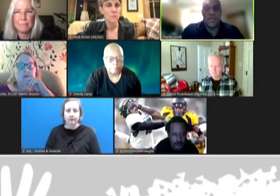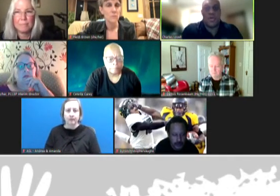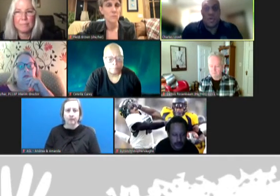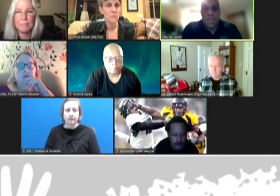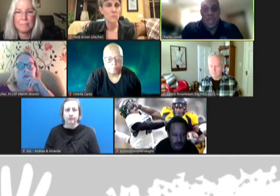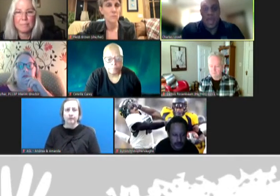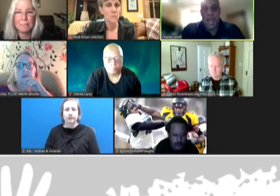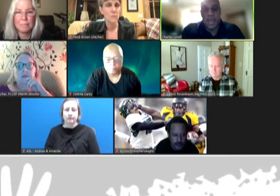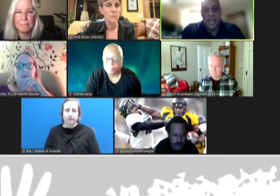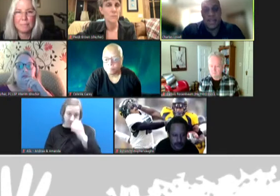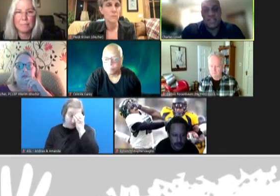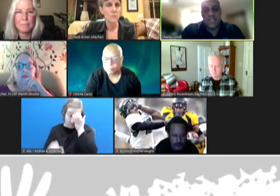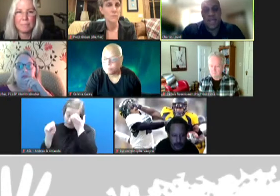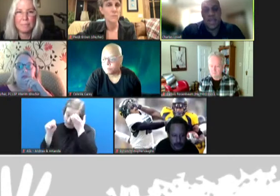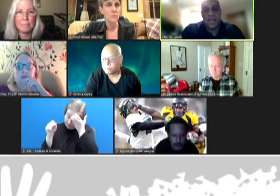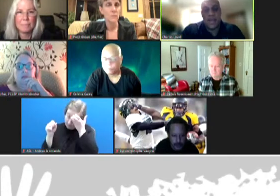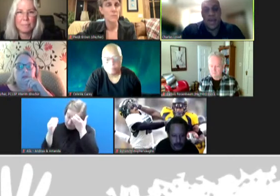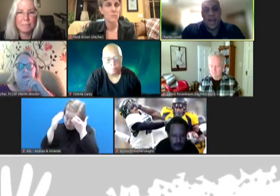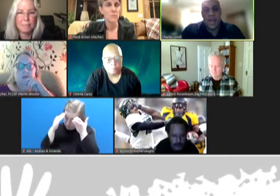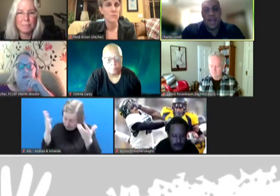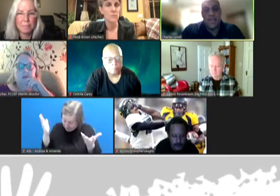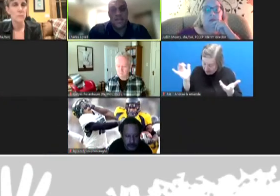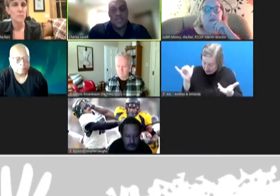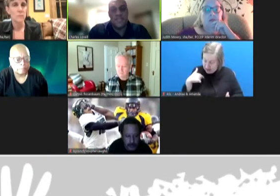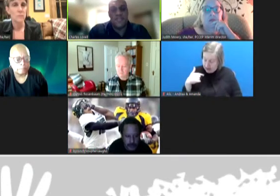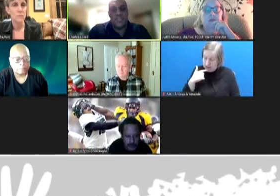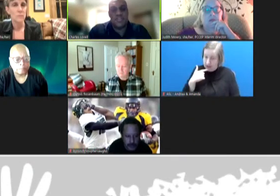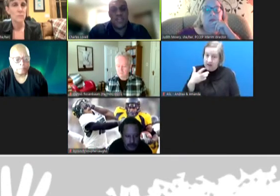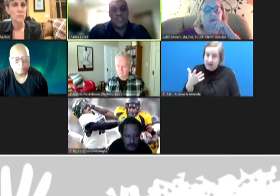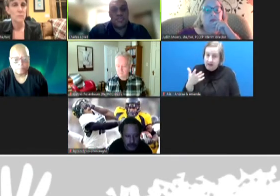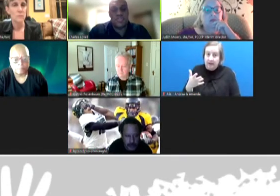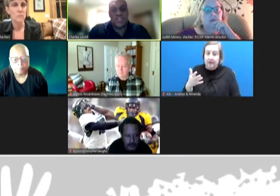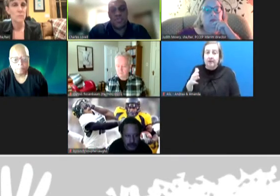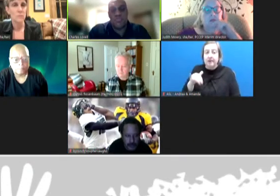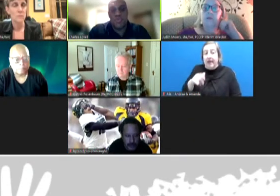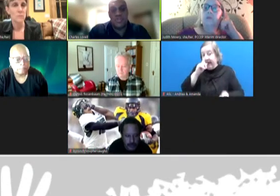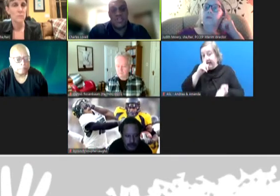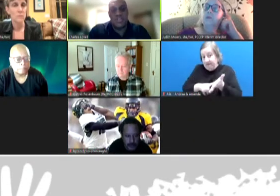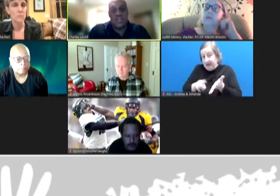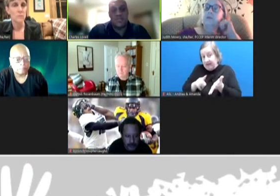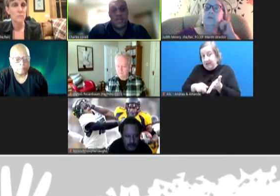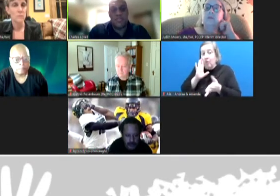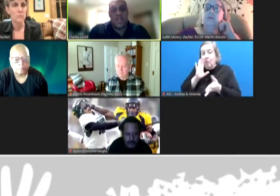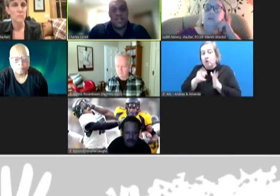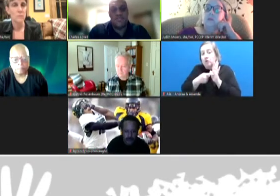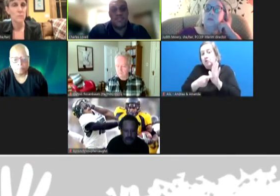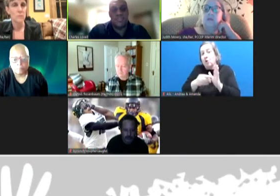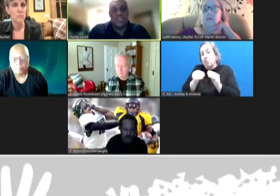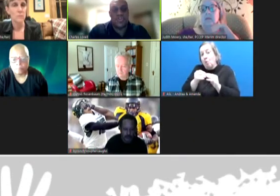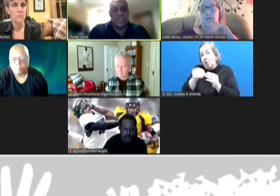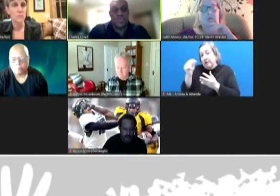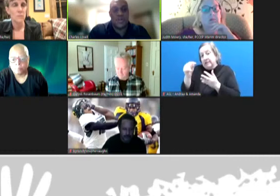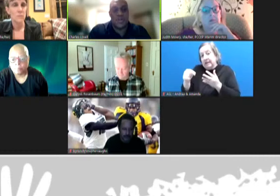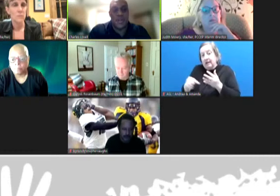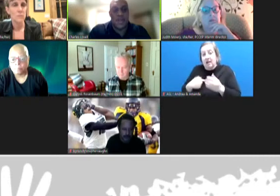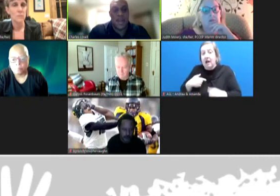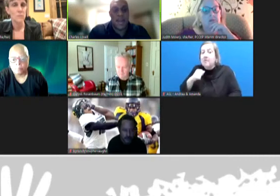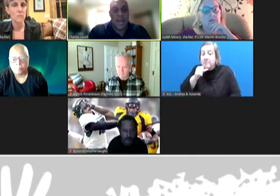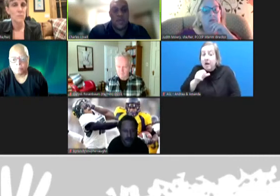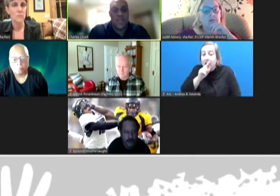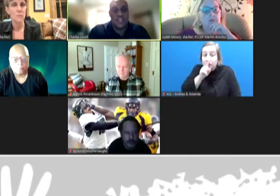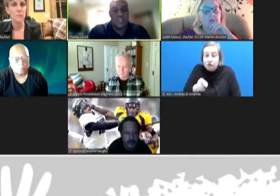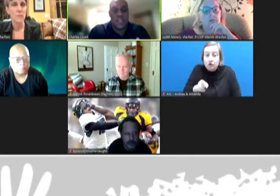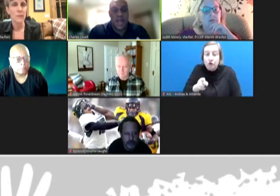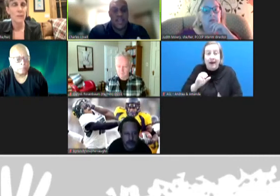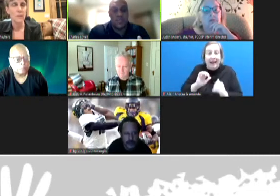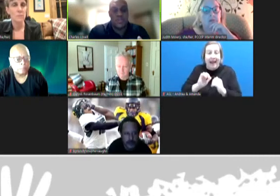Yeah, you know, and like I said, the investigation will show more details, but I'm not even sure